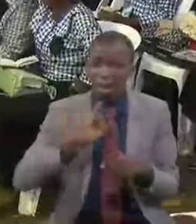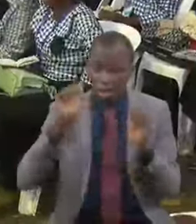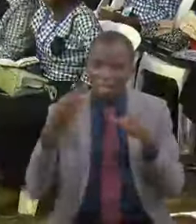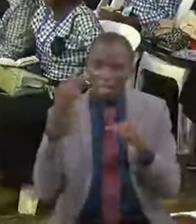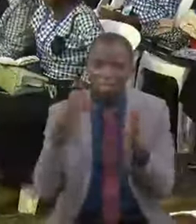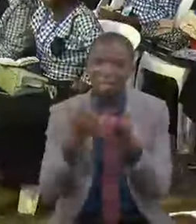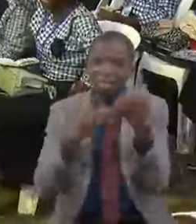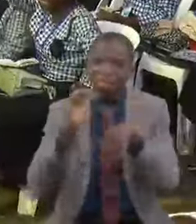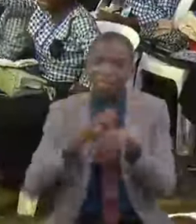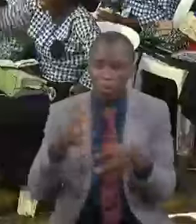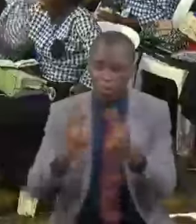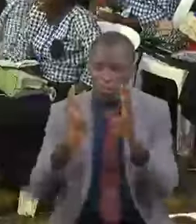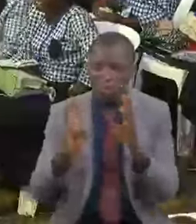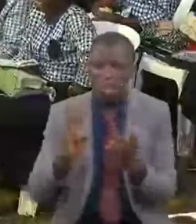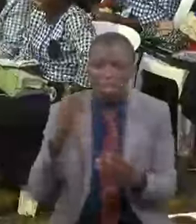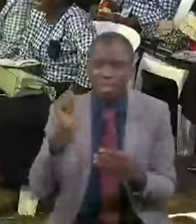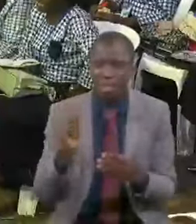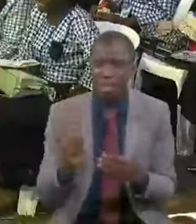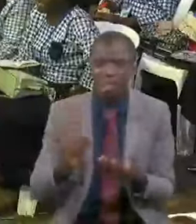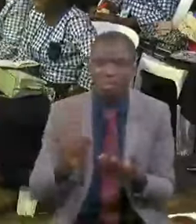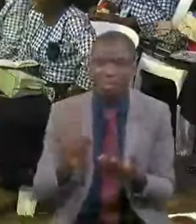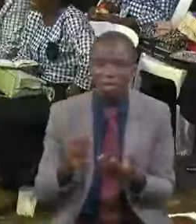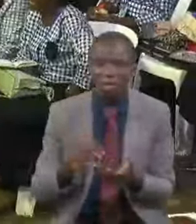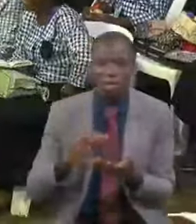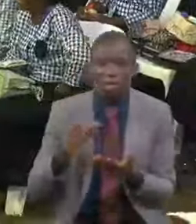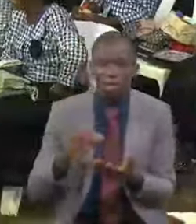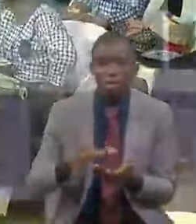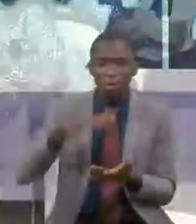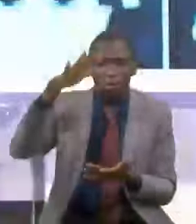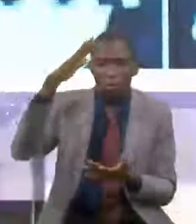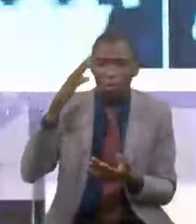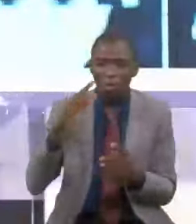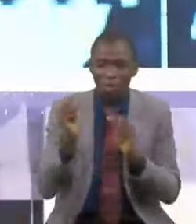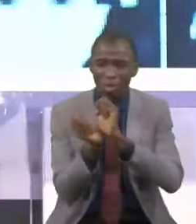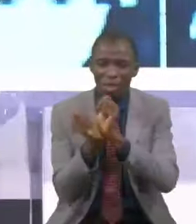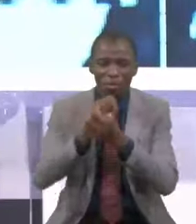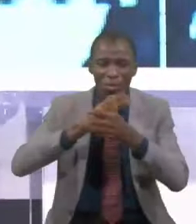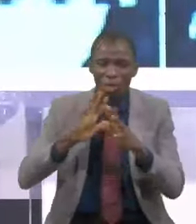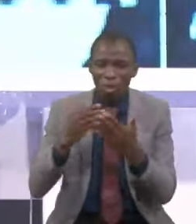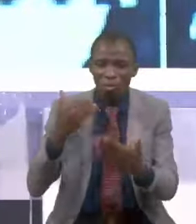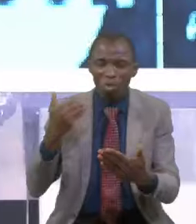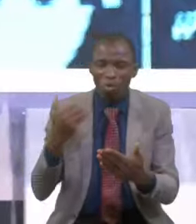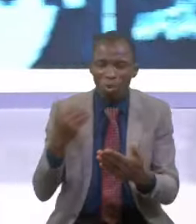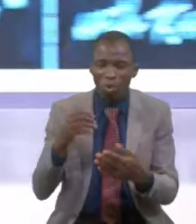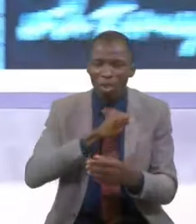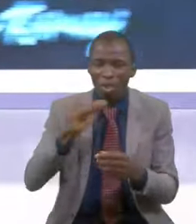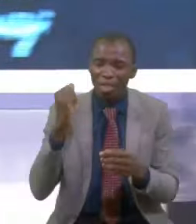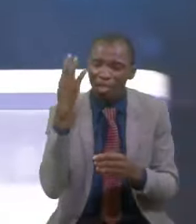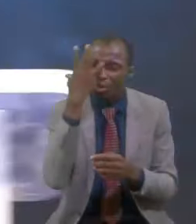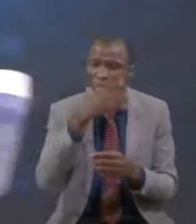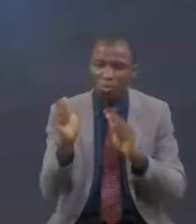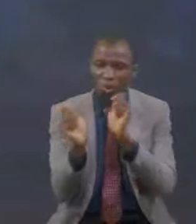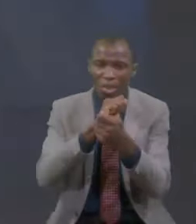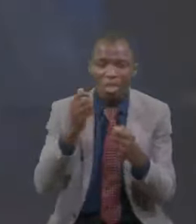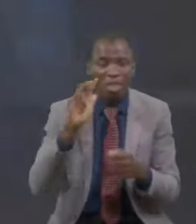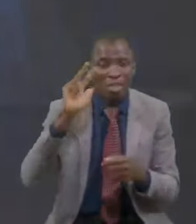The glorious transformation before, a glorious translation. Three things we're looking